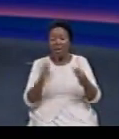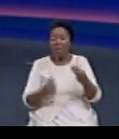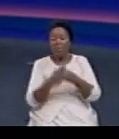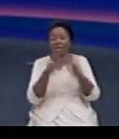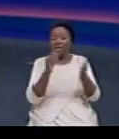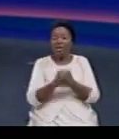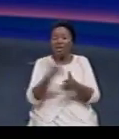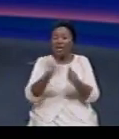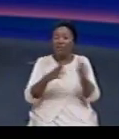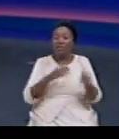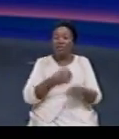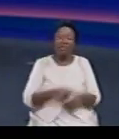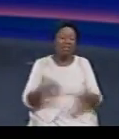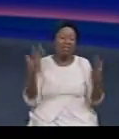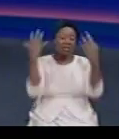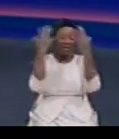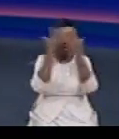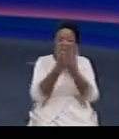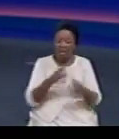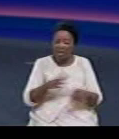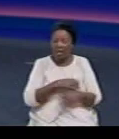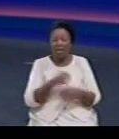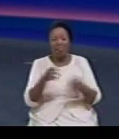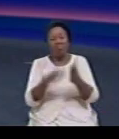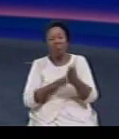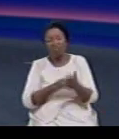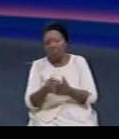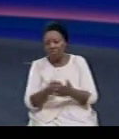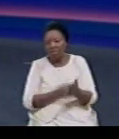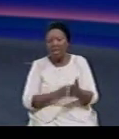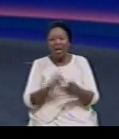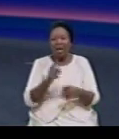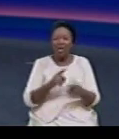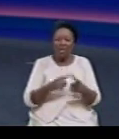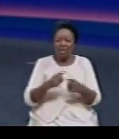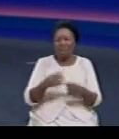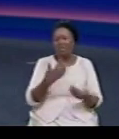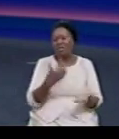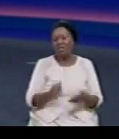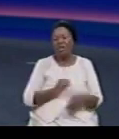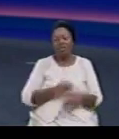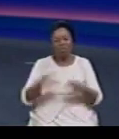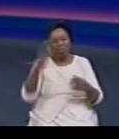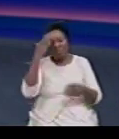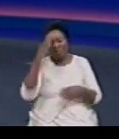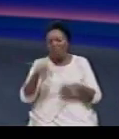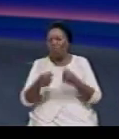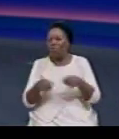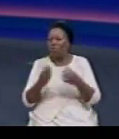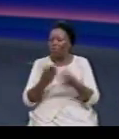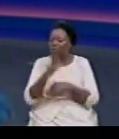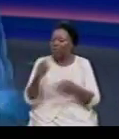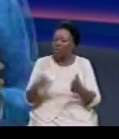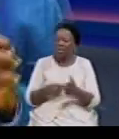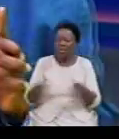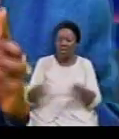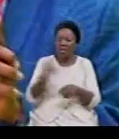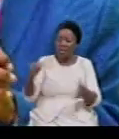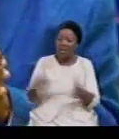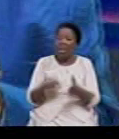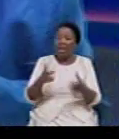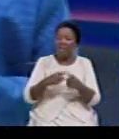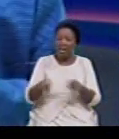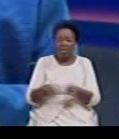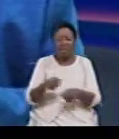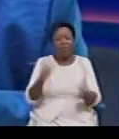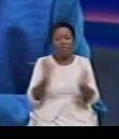and for me, the midnight when it appears, are we going to go through life like this? Instead of complaining, once again I remind